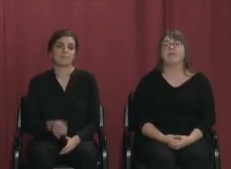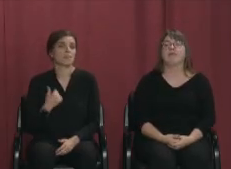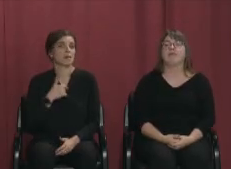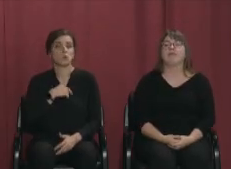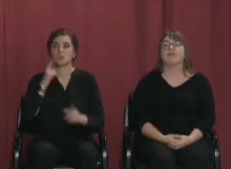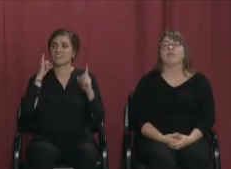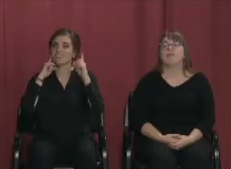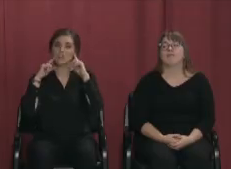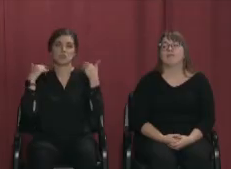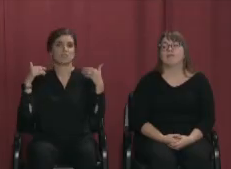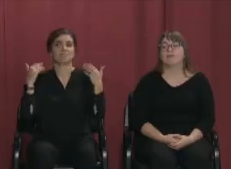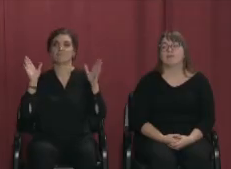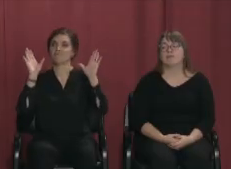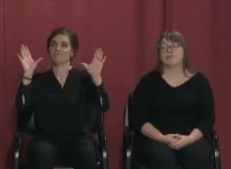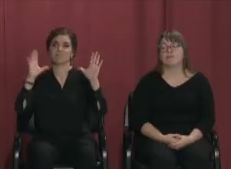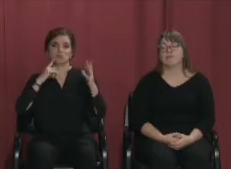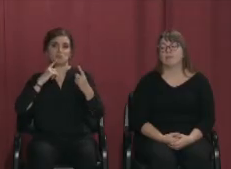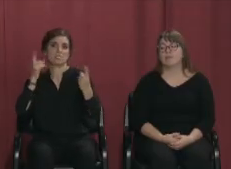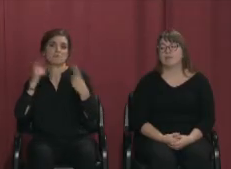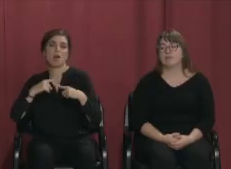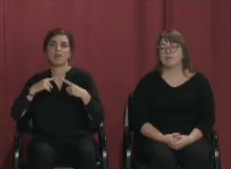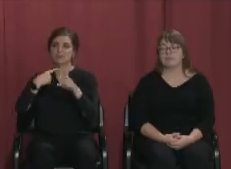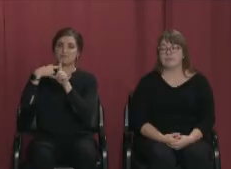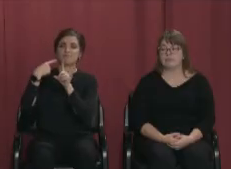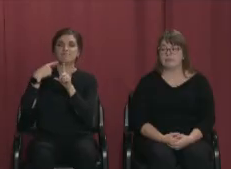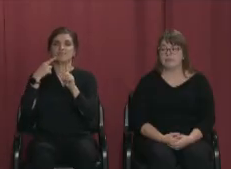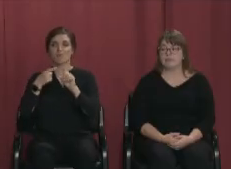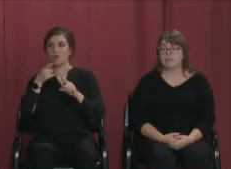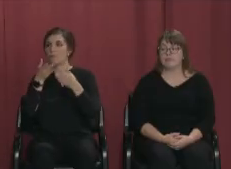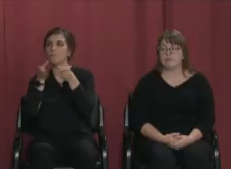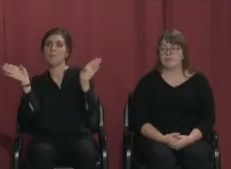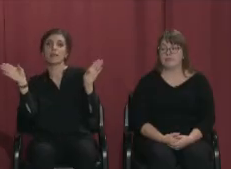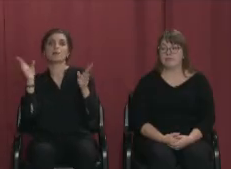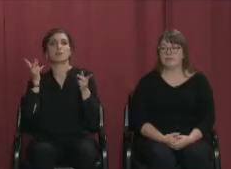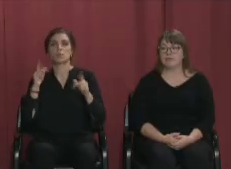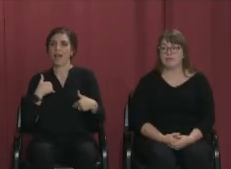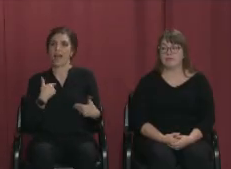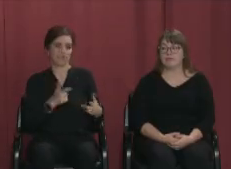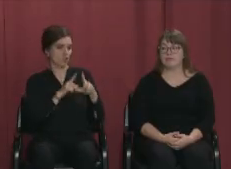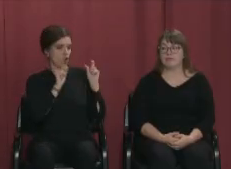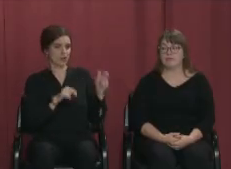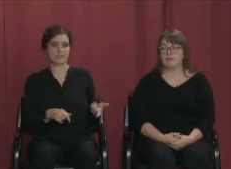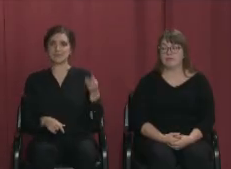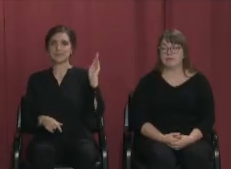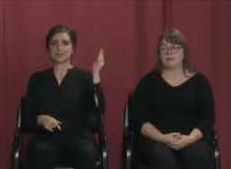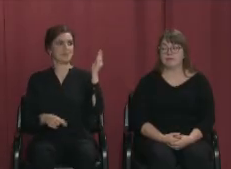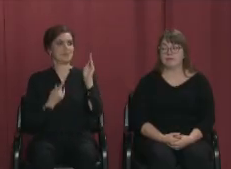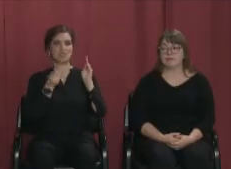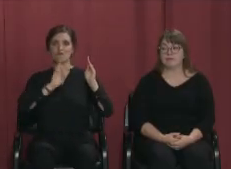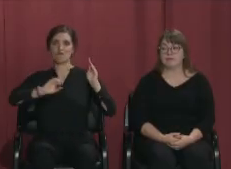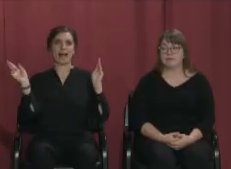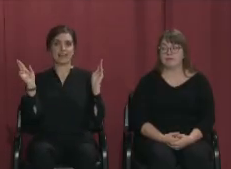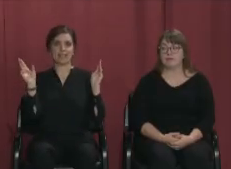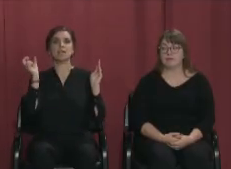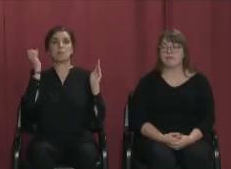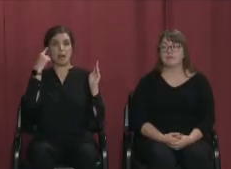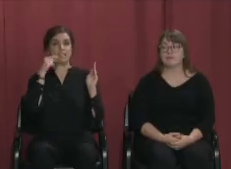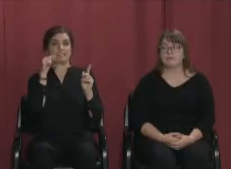and the voters. Everyone usually has their ID out and ready to go, so it's not been a big deal, but the expired part.